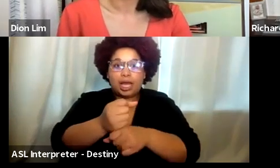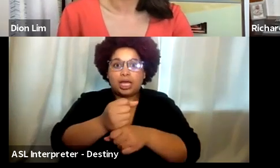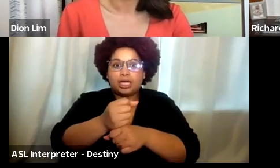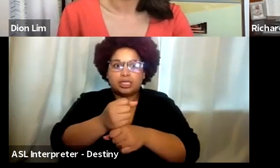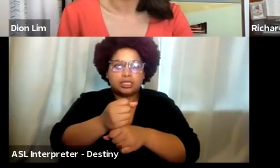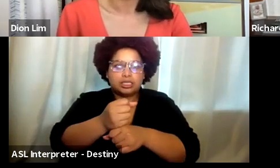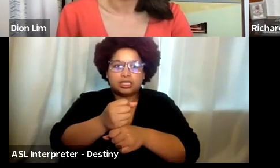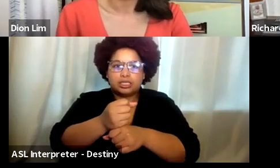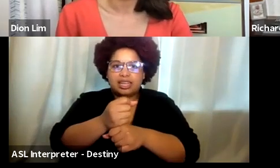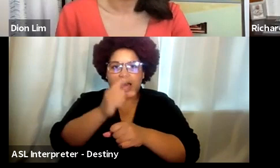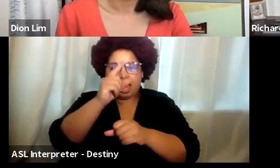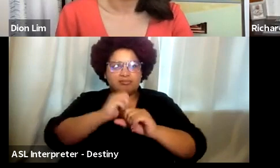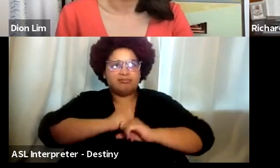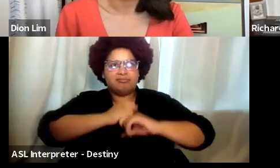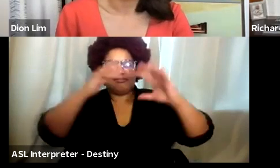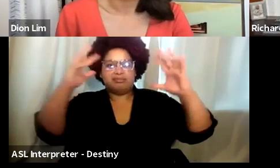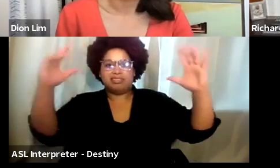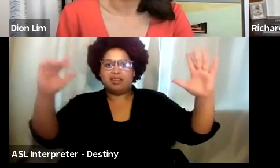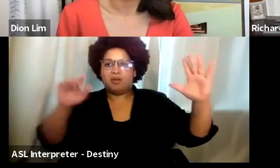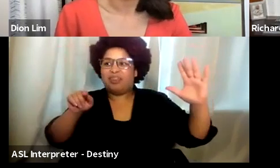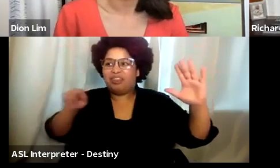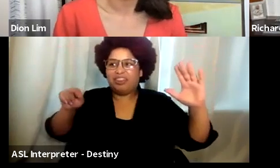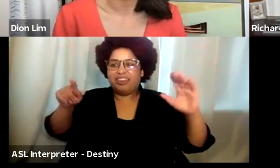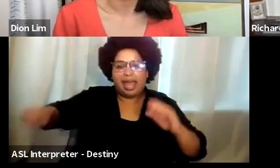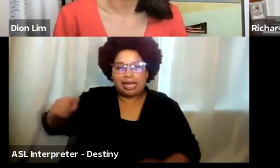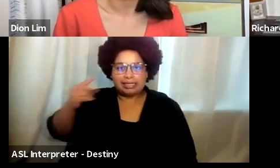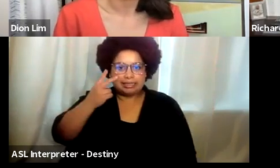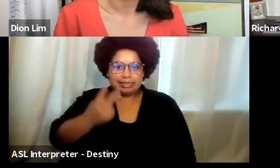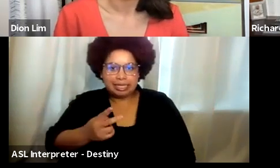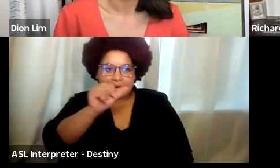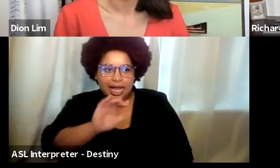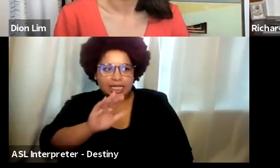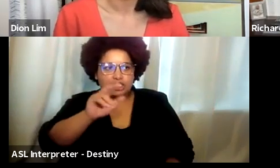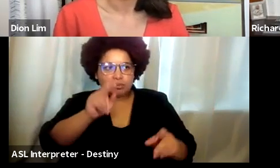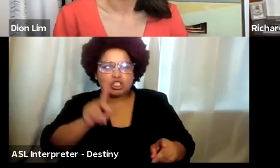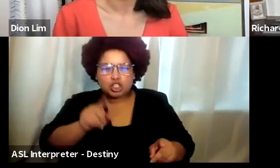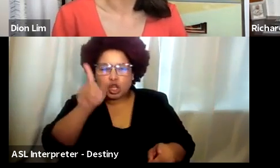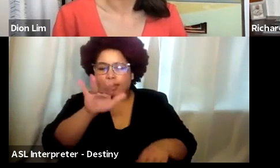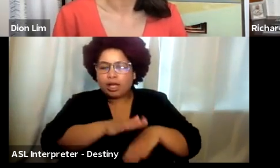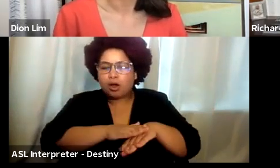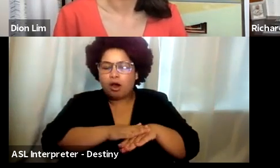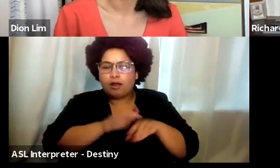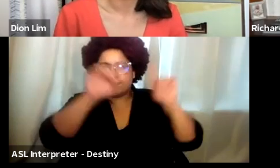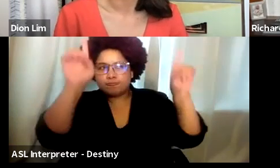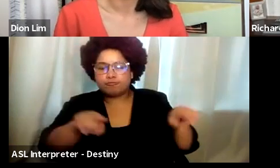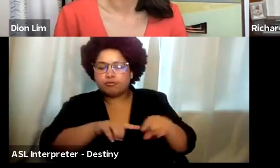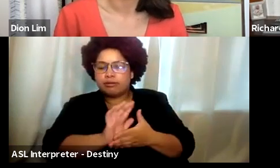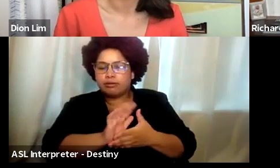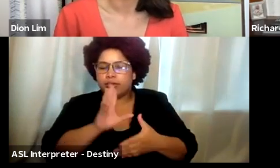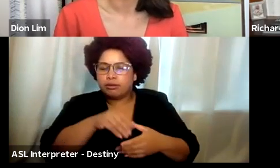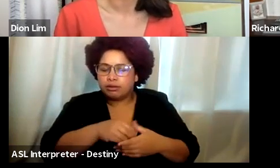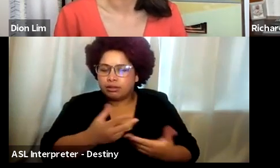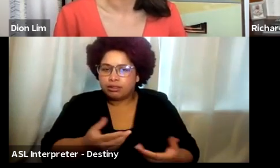you know, that image of what they see an Asian person should look like on screen. Mm-hmm. And so